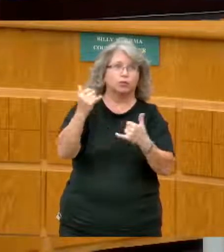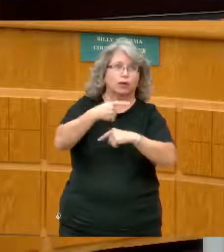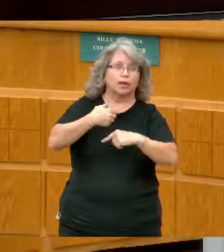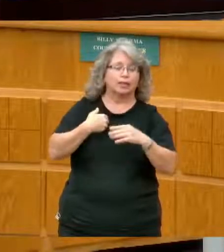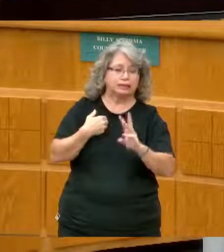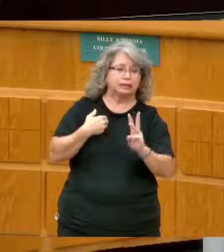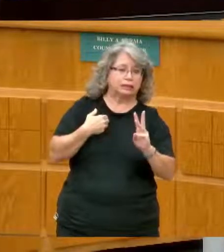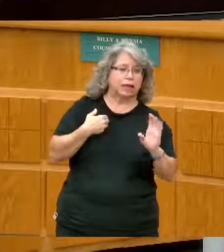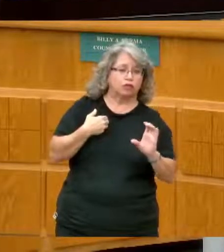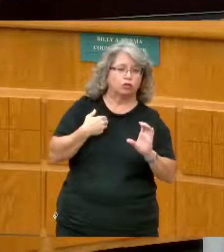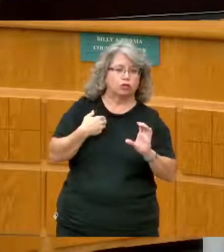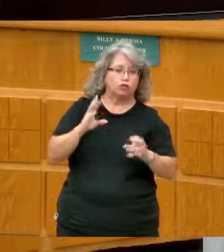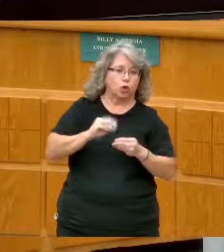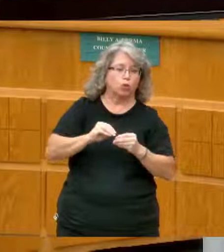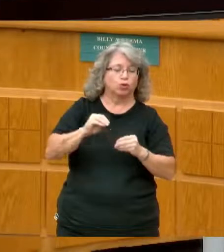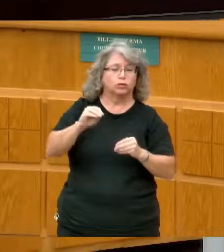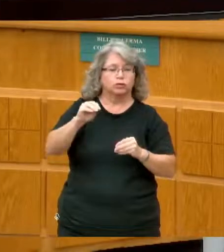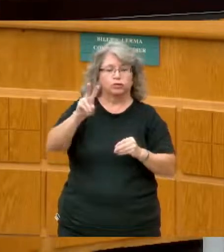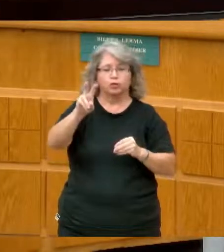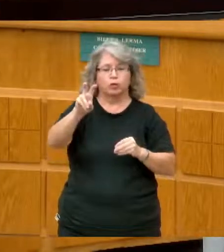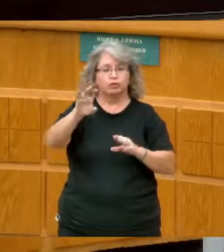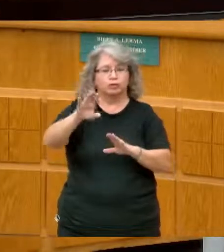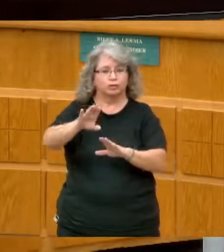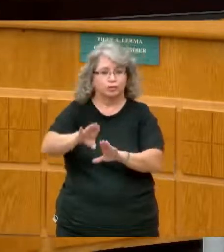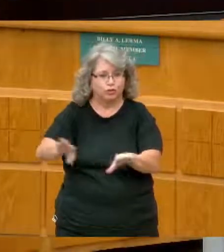today. Next slide.